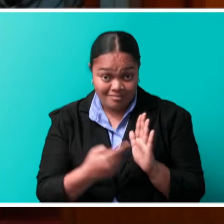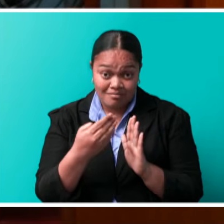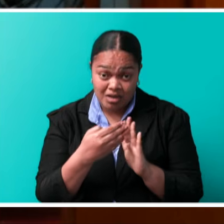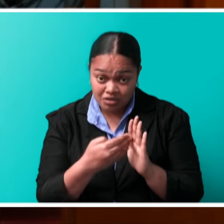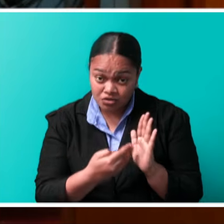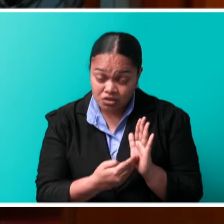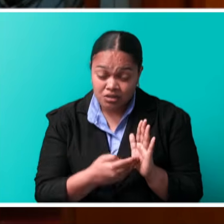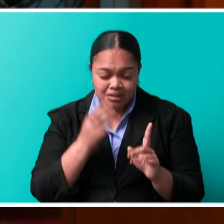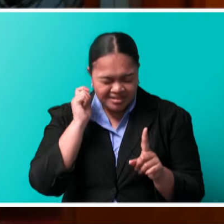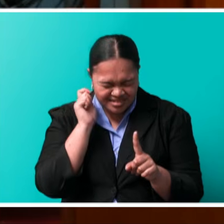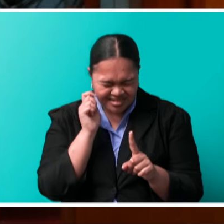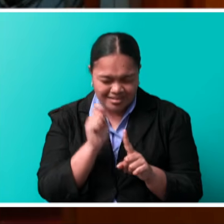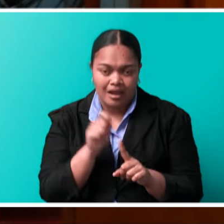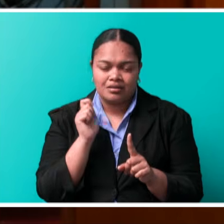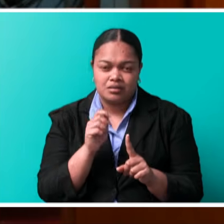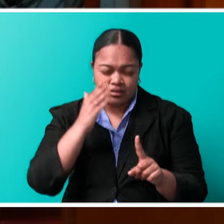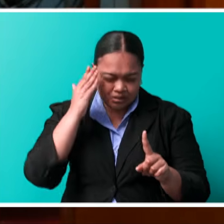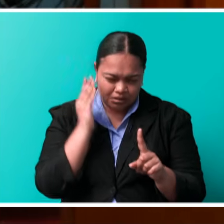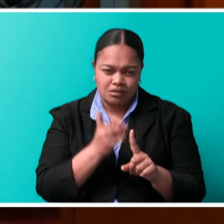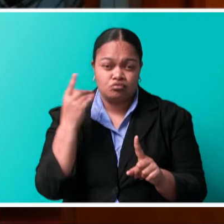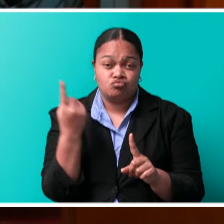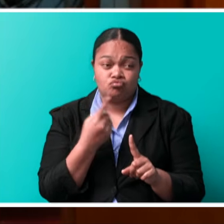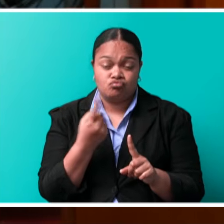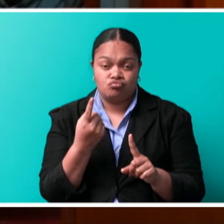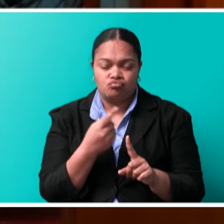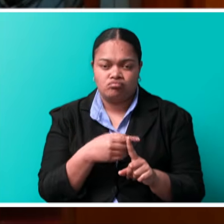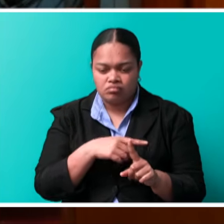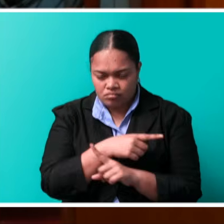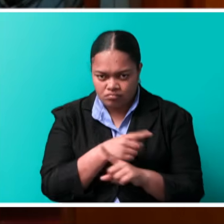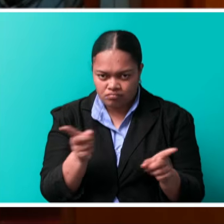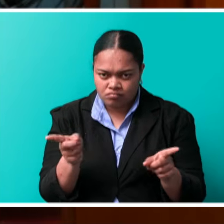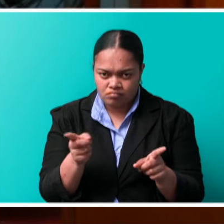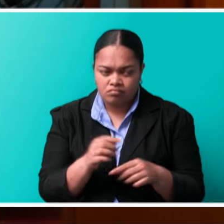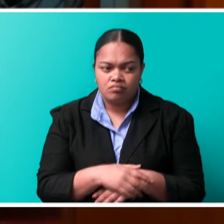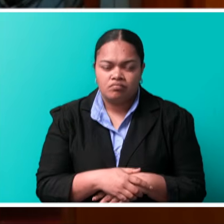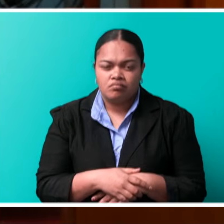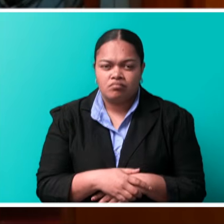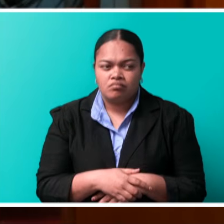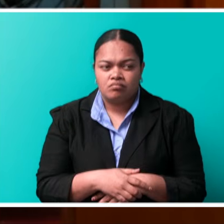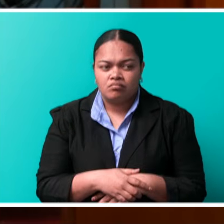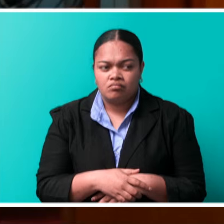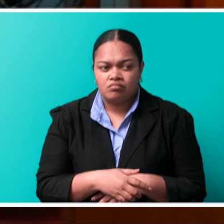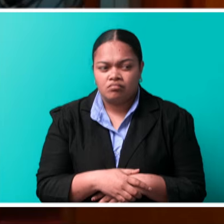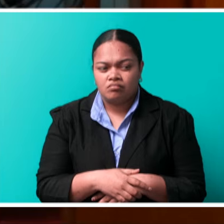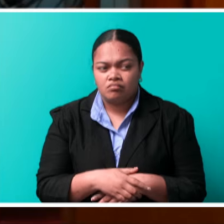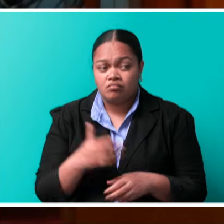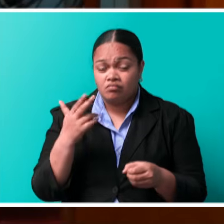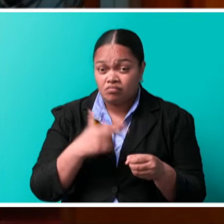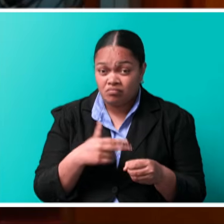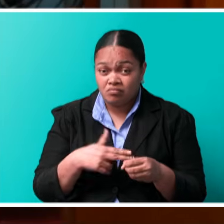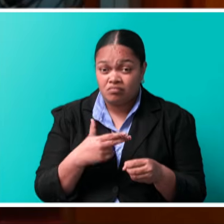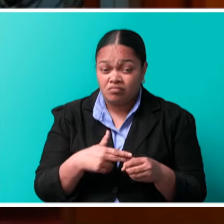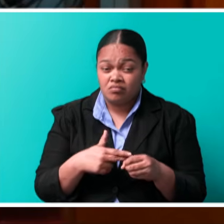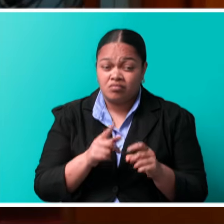places targeted relief at the center of government's response. The fuel duty concession on diesel